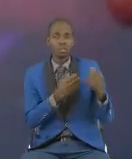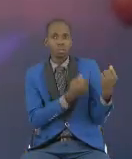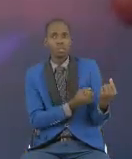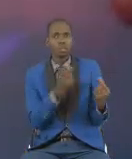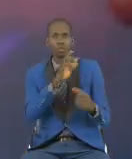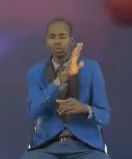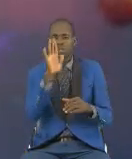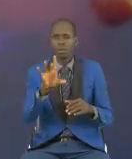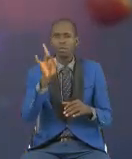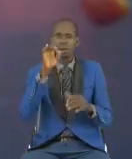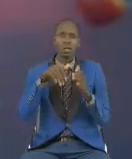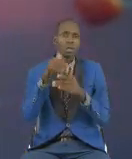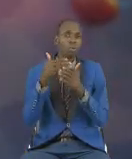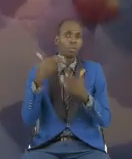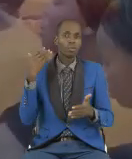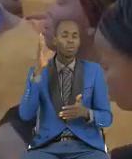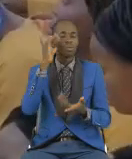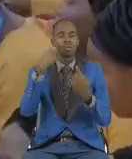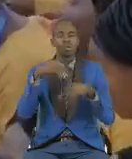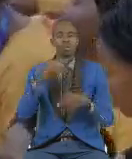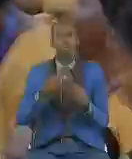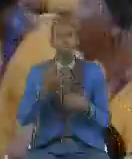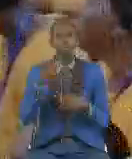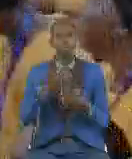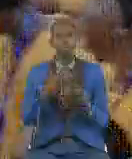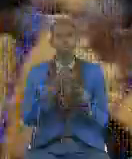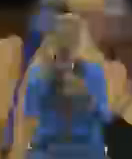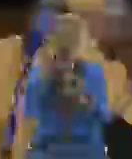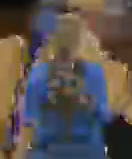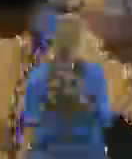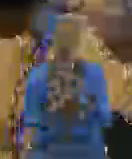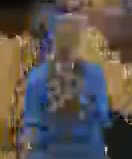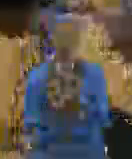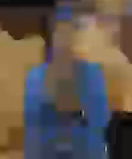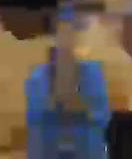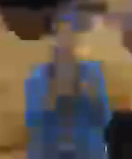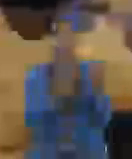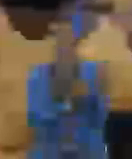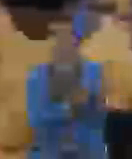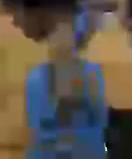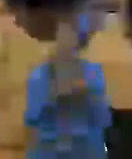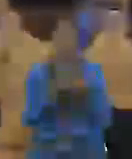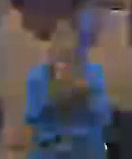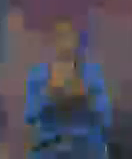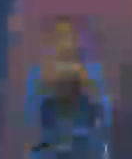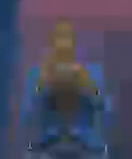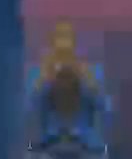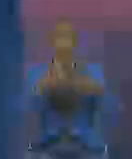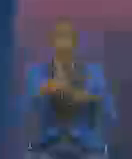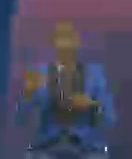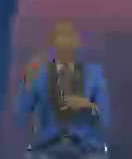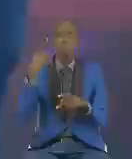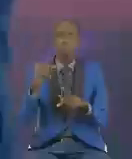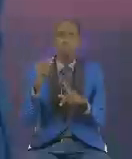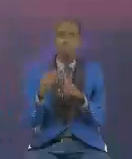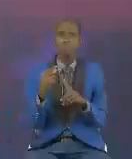discovered before will come to you in Jesus' name. Amen. The courage while proclaiming the word